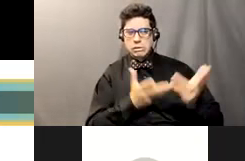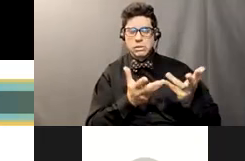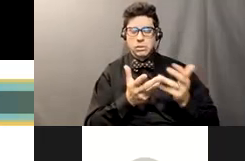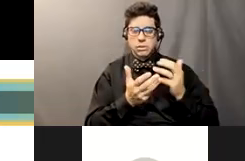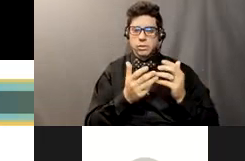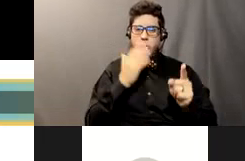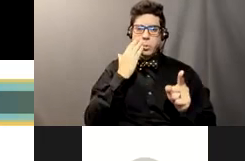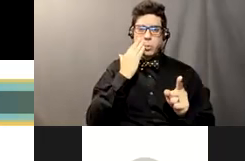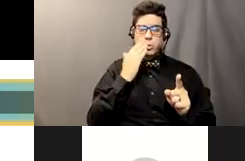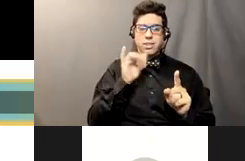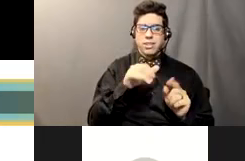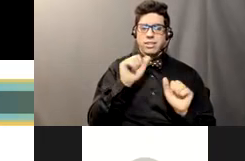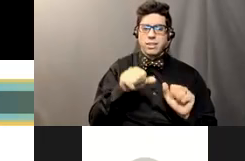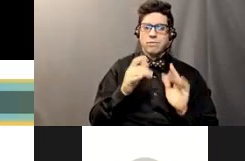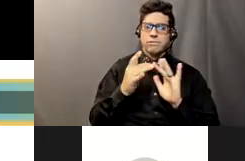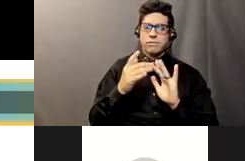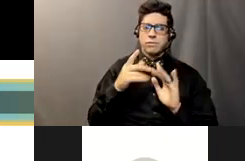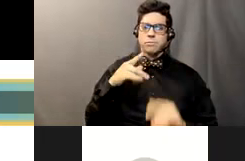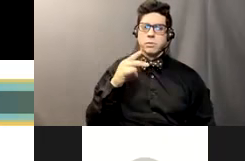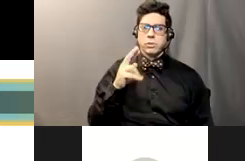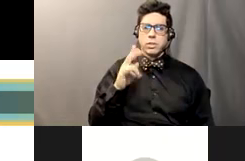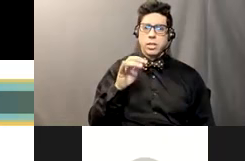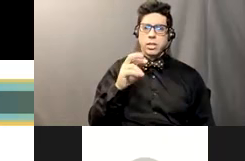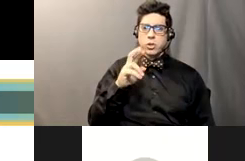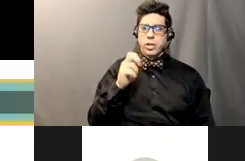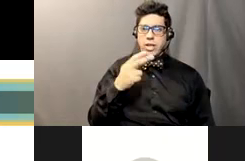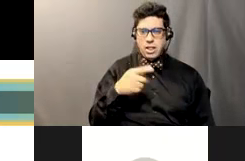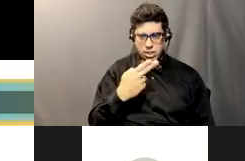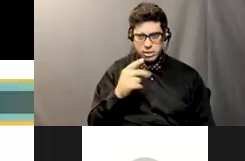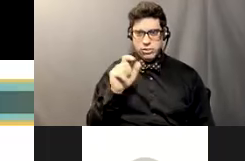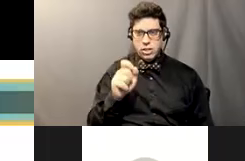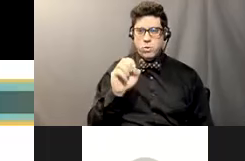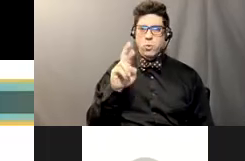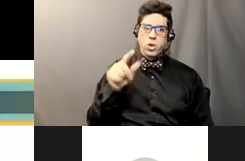touch with us at pei@ruhealth.org for more information and registration.